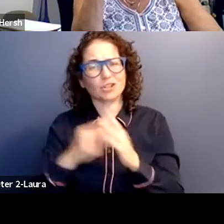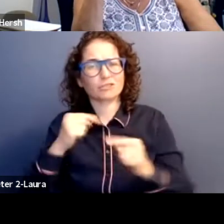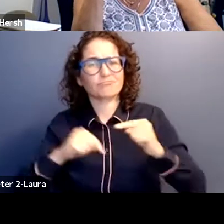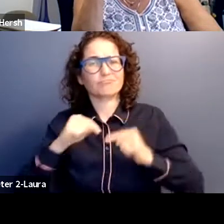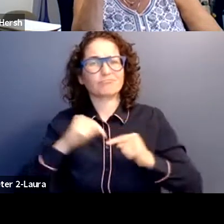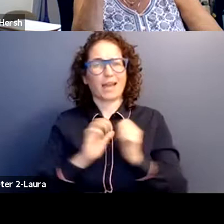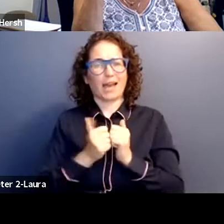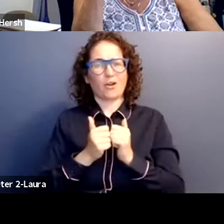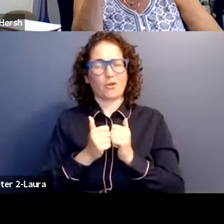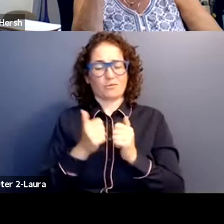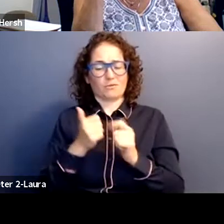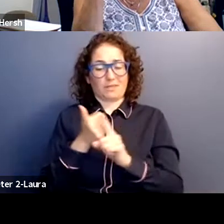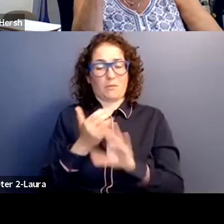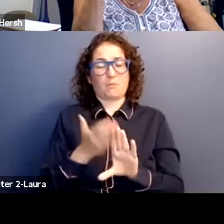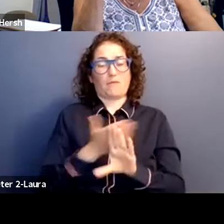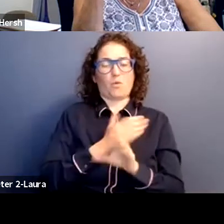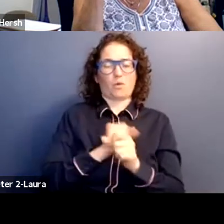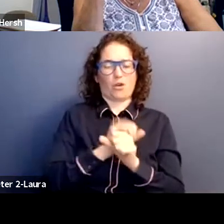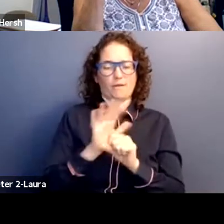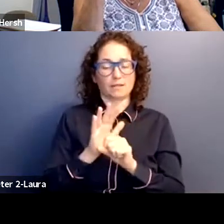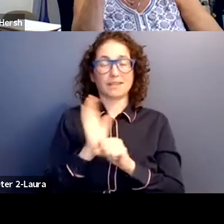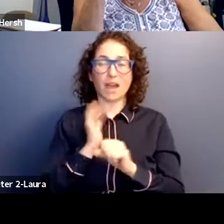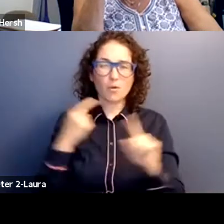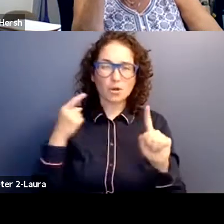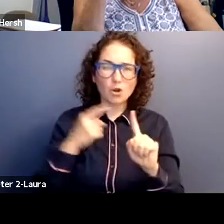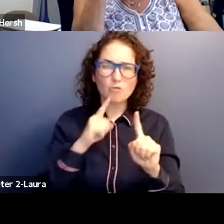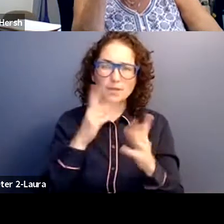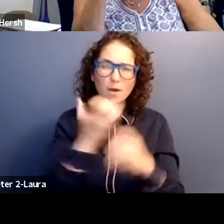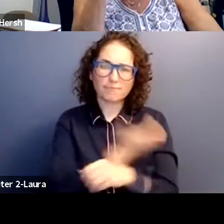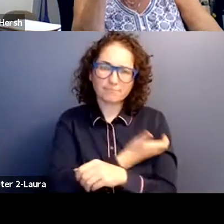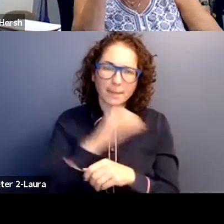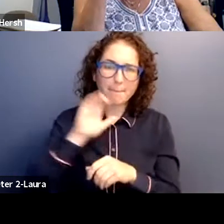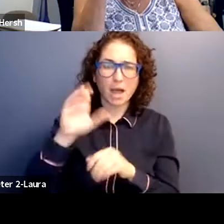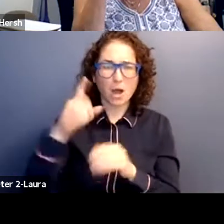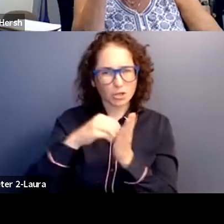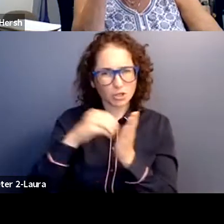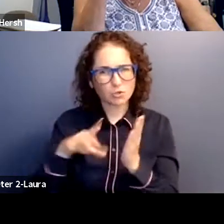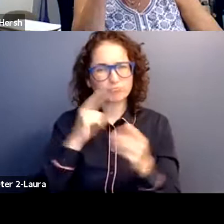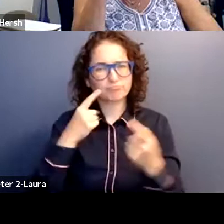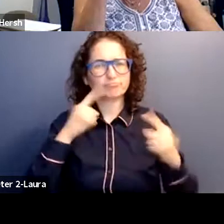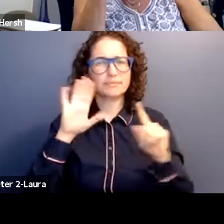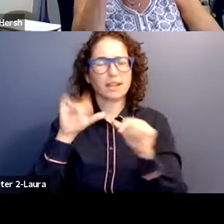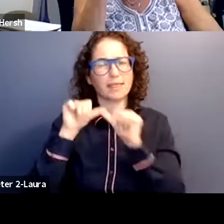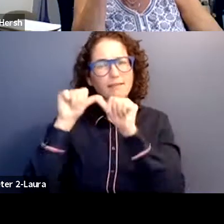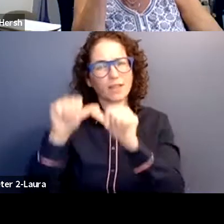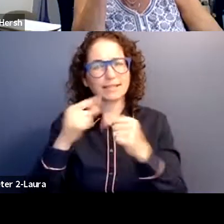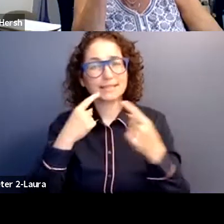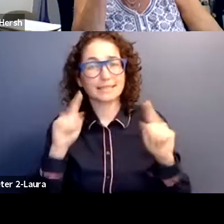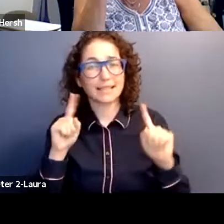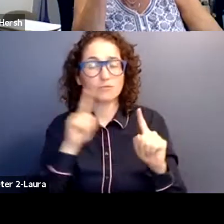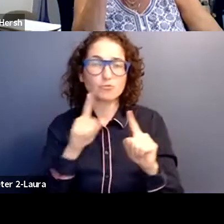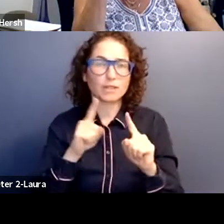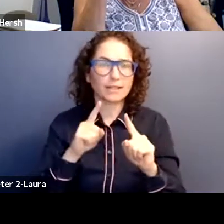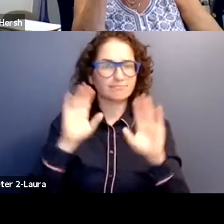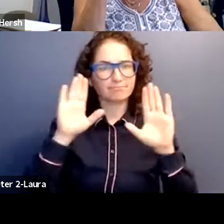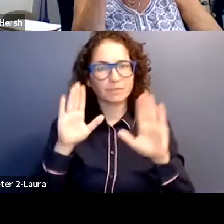pre-COVID. Our goal as an institution at Berkeley is really to empower our students, as Sharon said, to achieve lifelong success and dynamic careers. And that